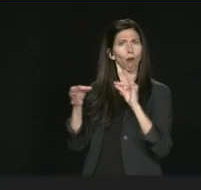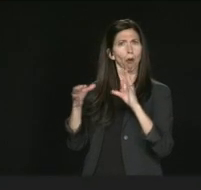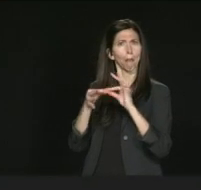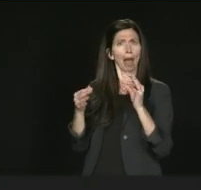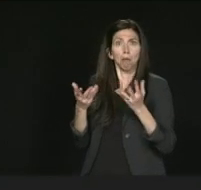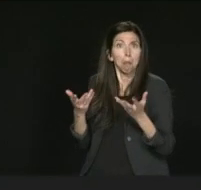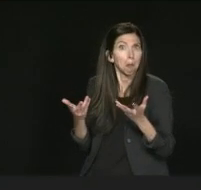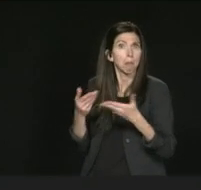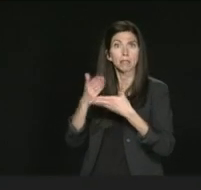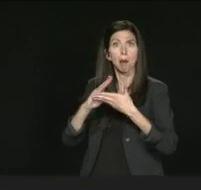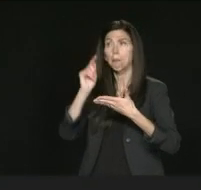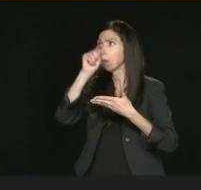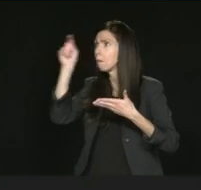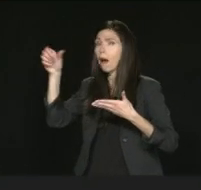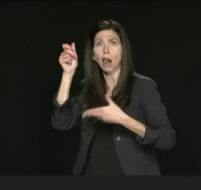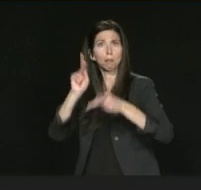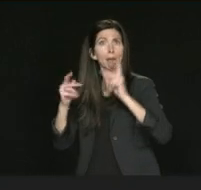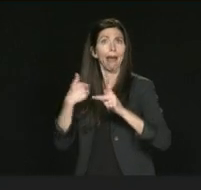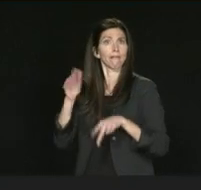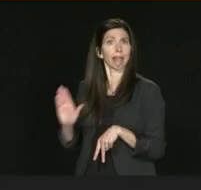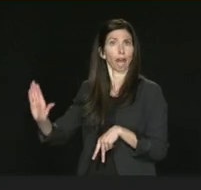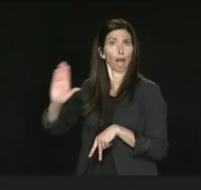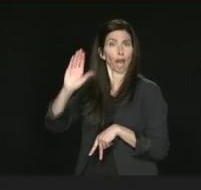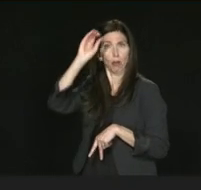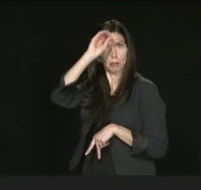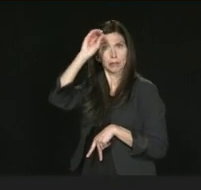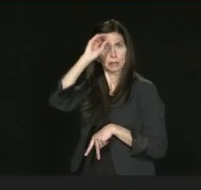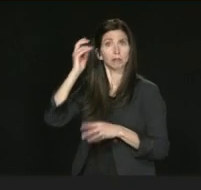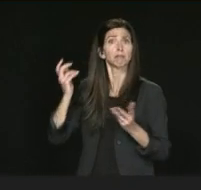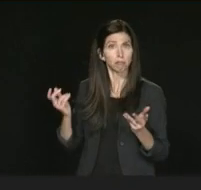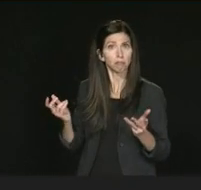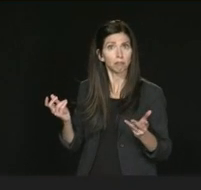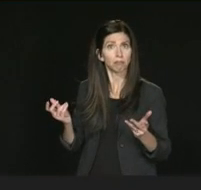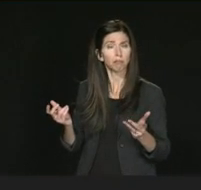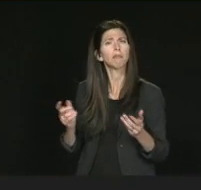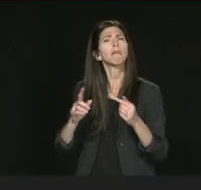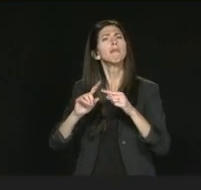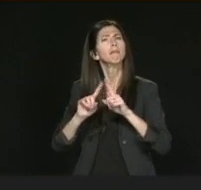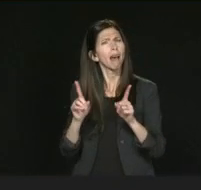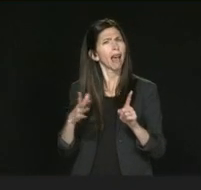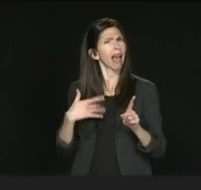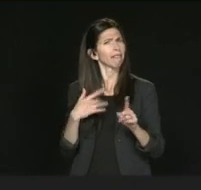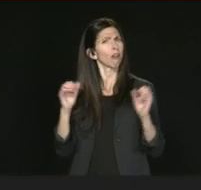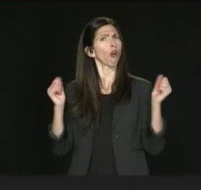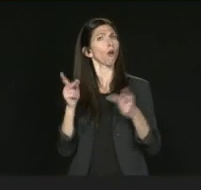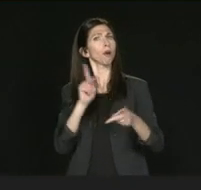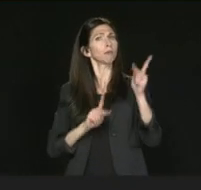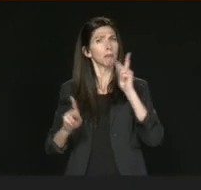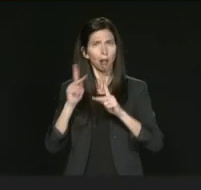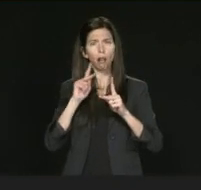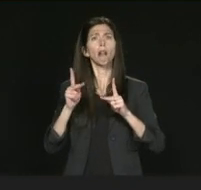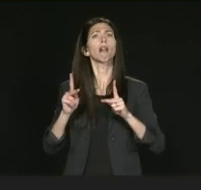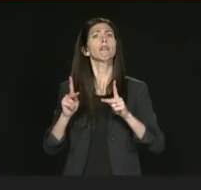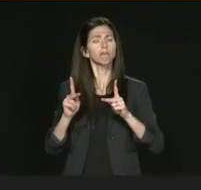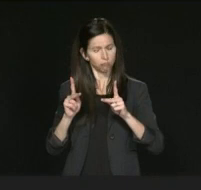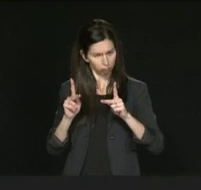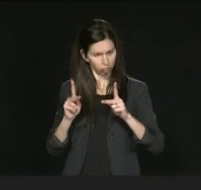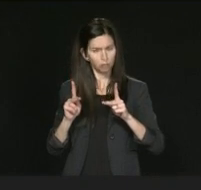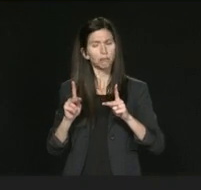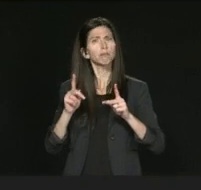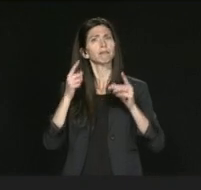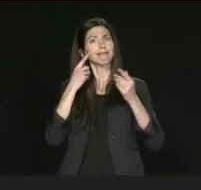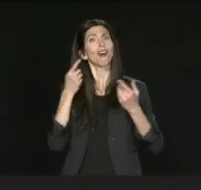that everyone is on the same path in thinking that it's very, very important to use laboratory